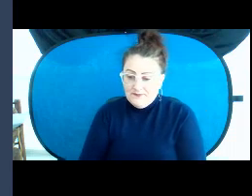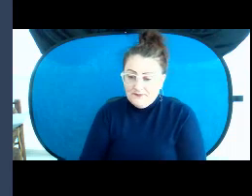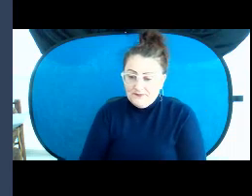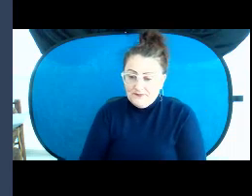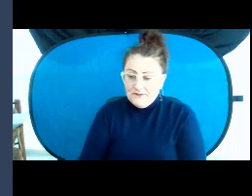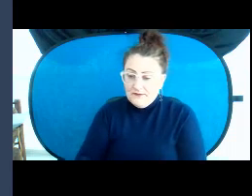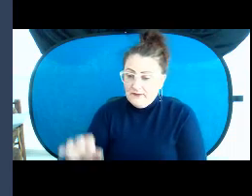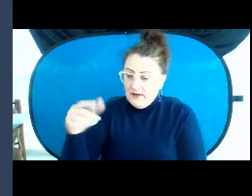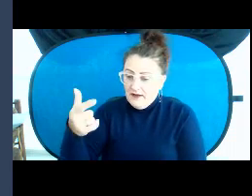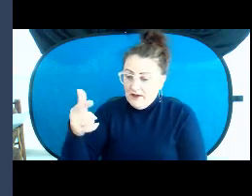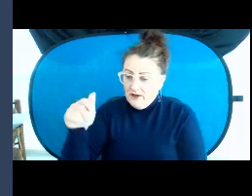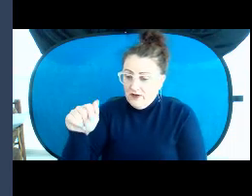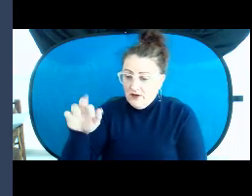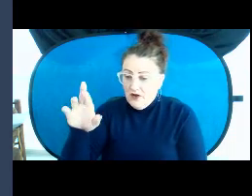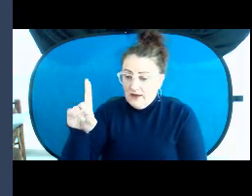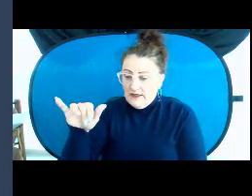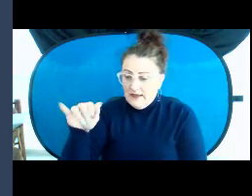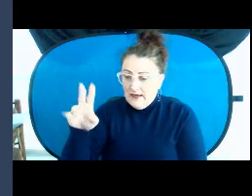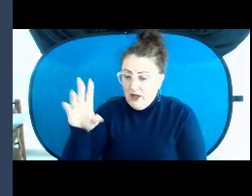Commissioner Gardino.